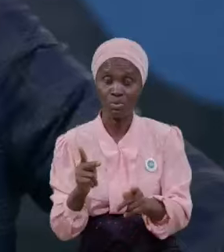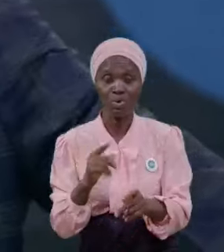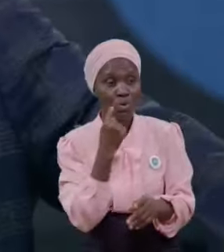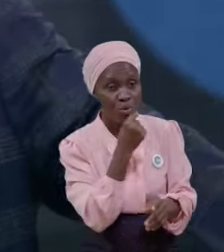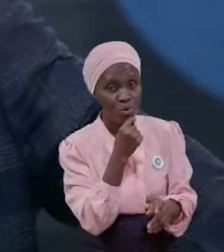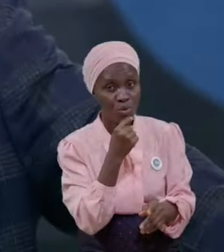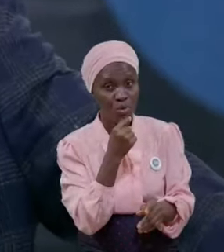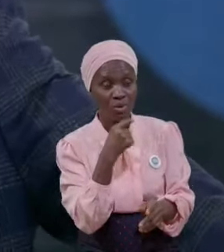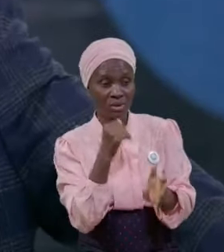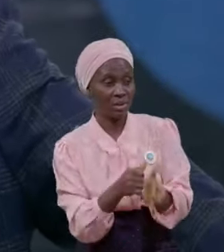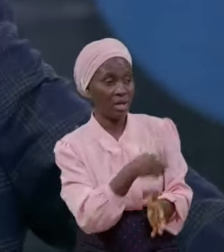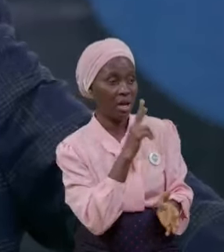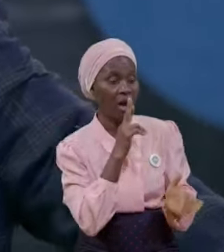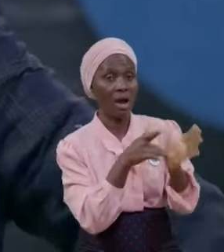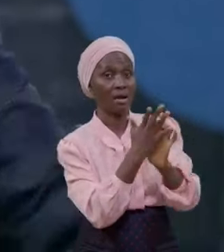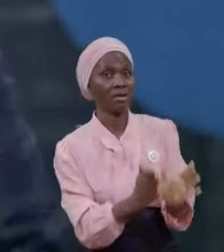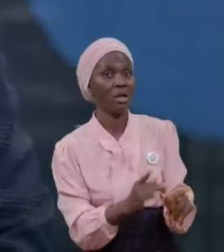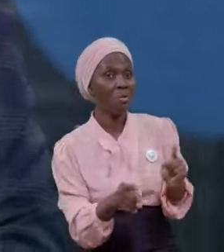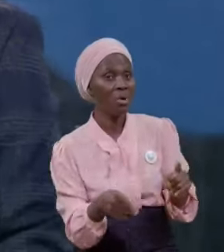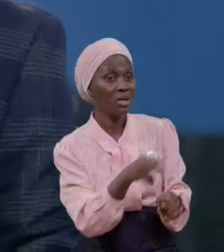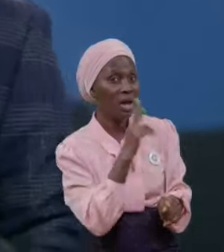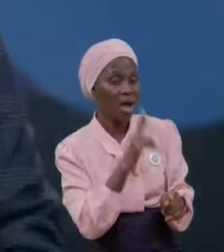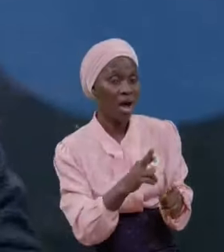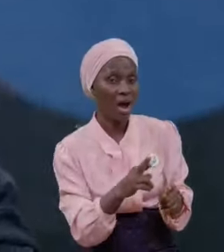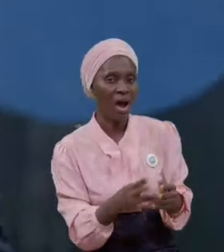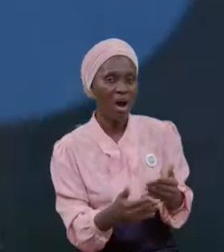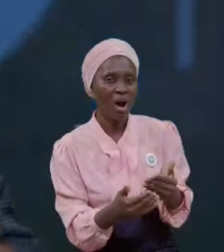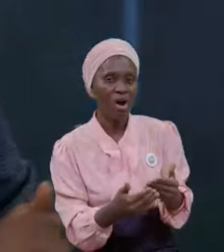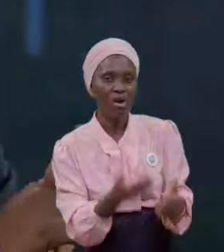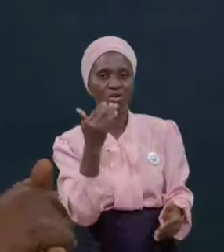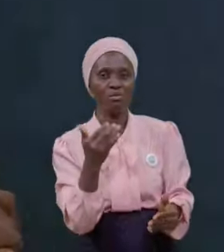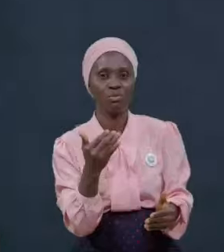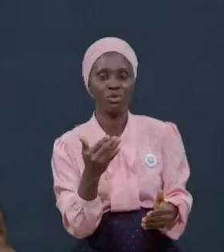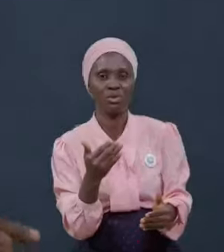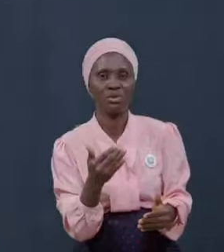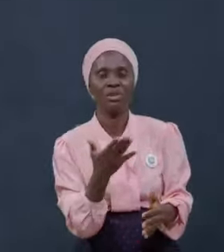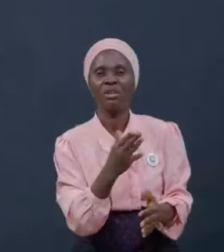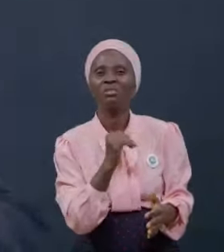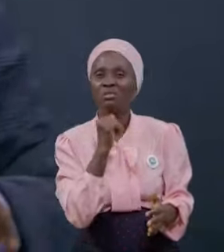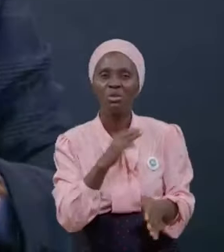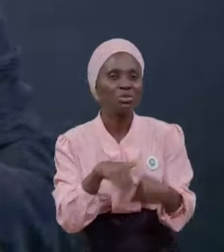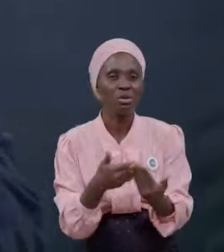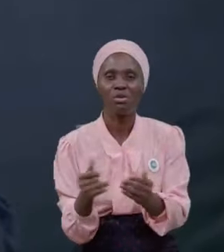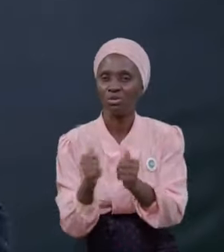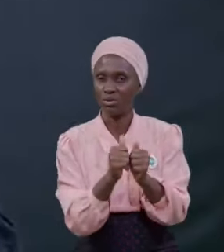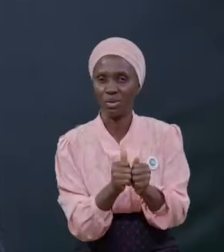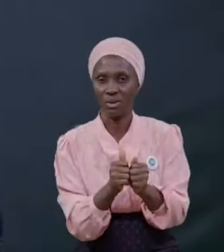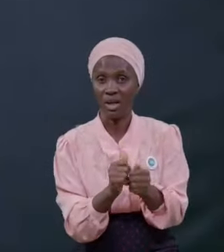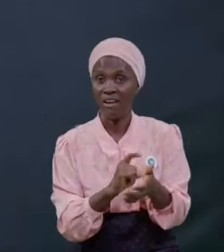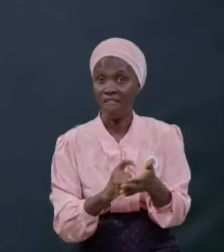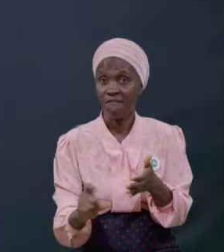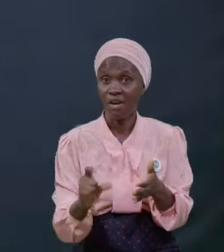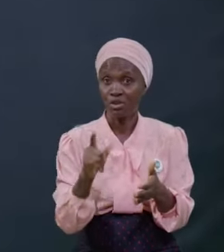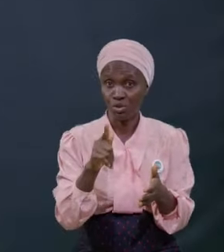almost a Christian? Not altogether. Look at verse 29. In verse 29, then Paul said,